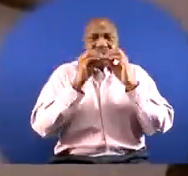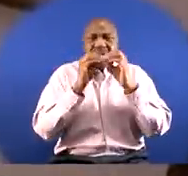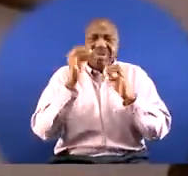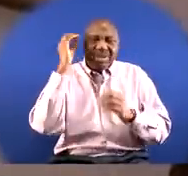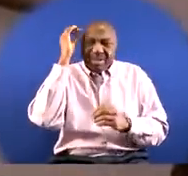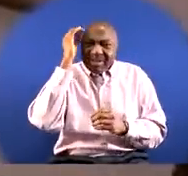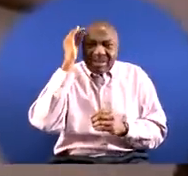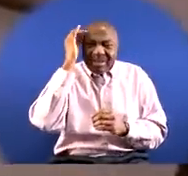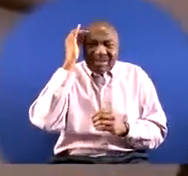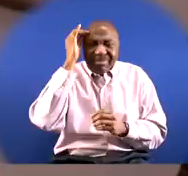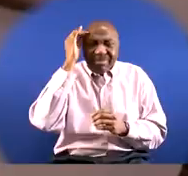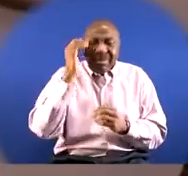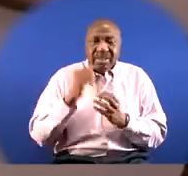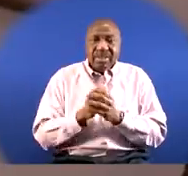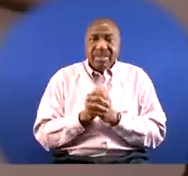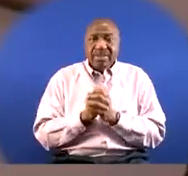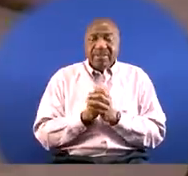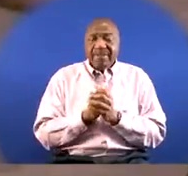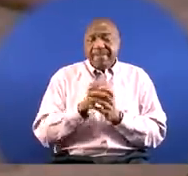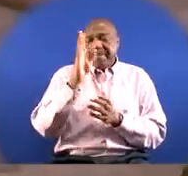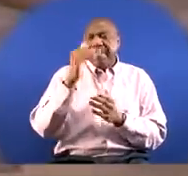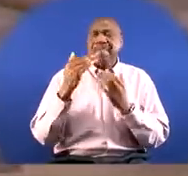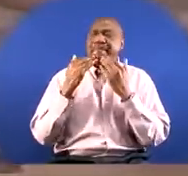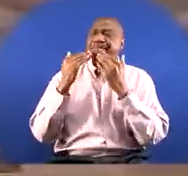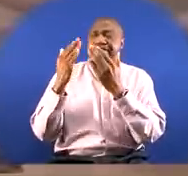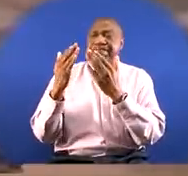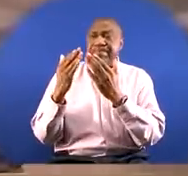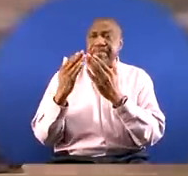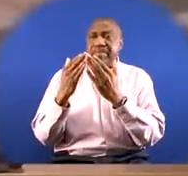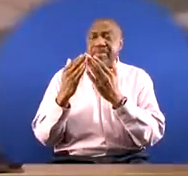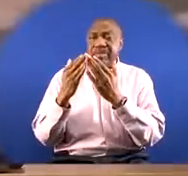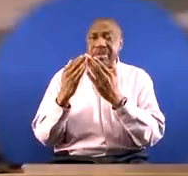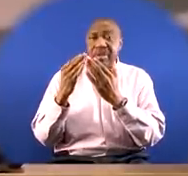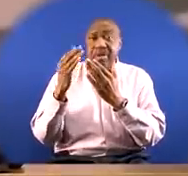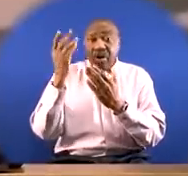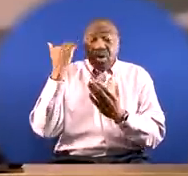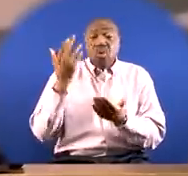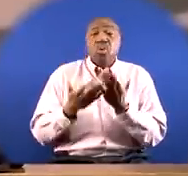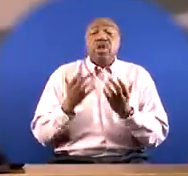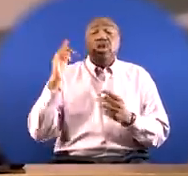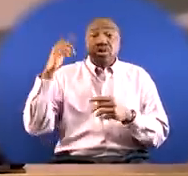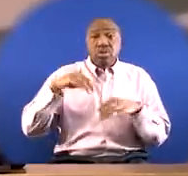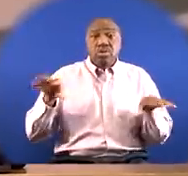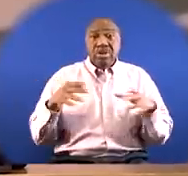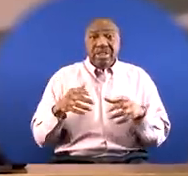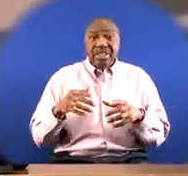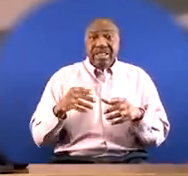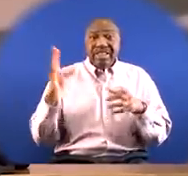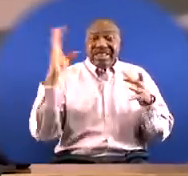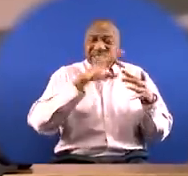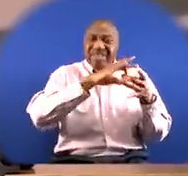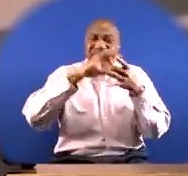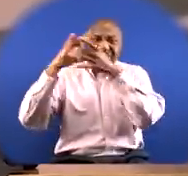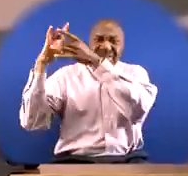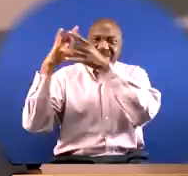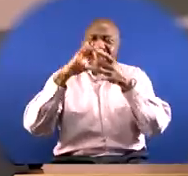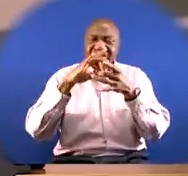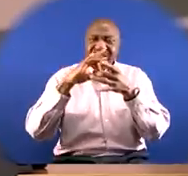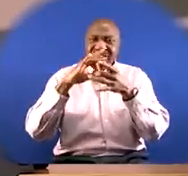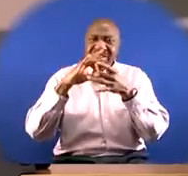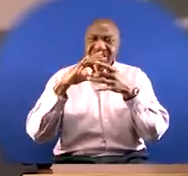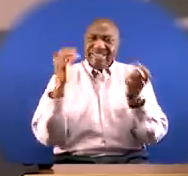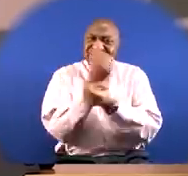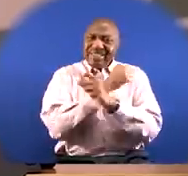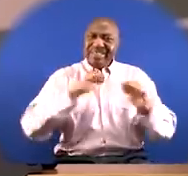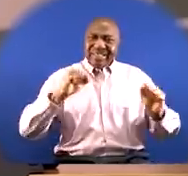God, thank you for what you did to redeem us and reclaim us, to restore us, to